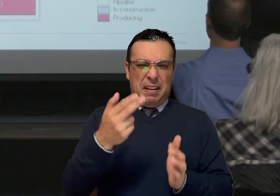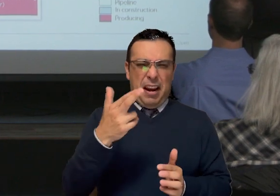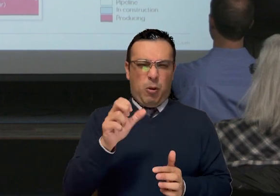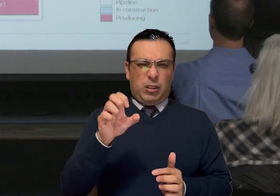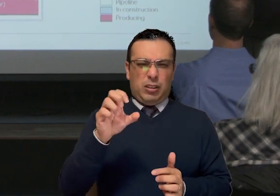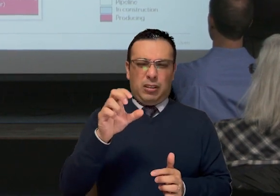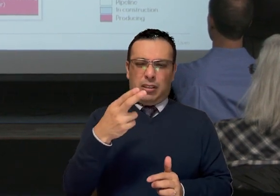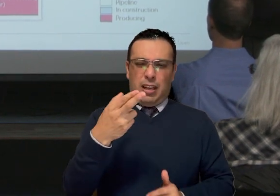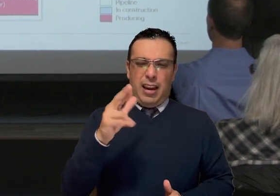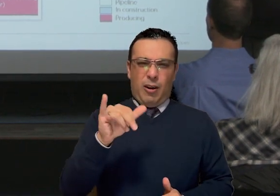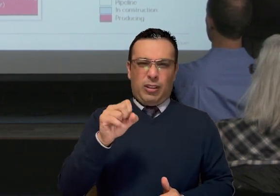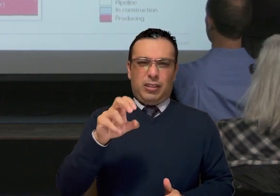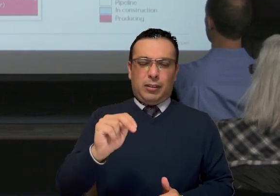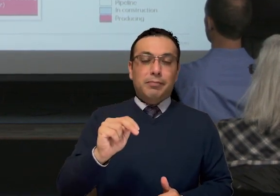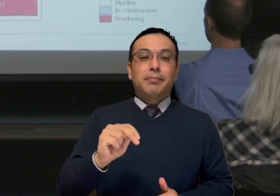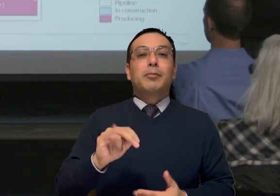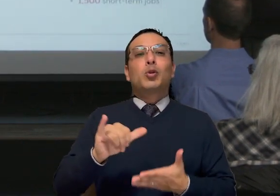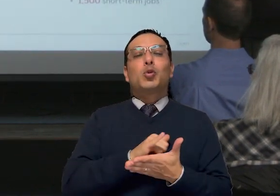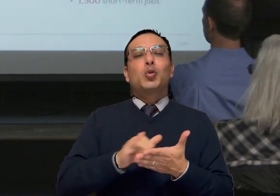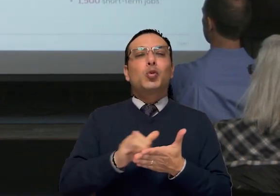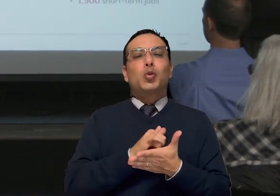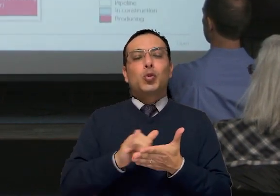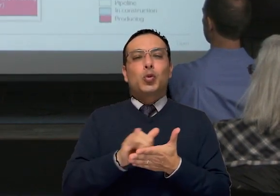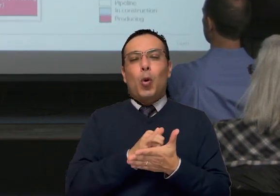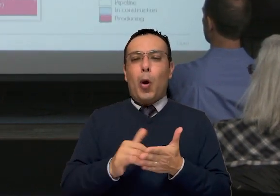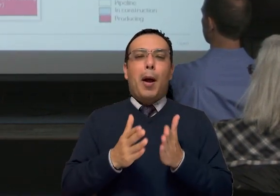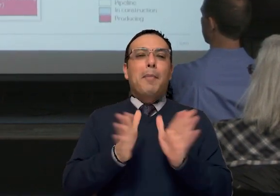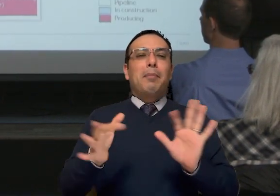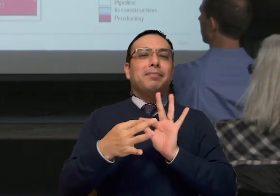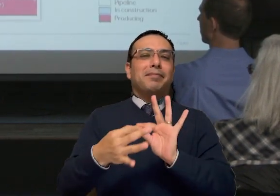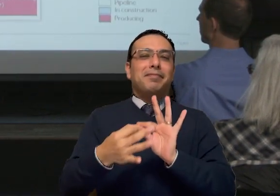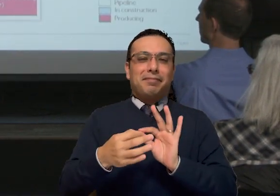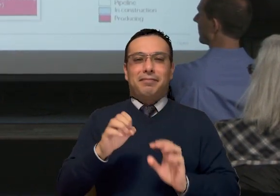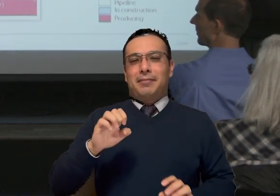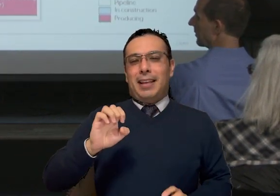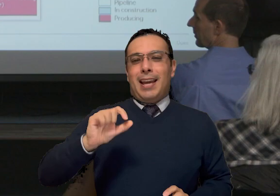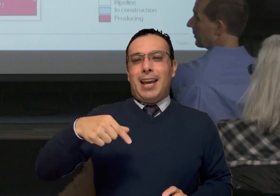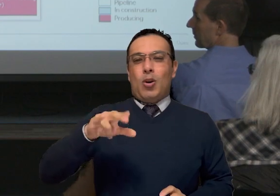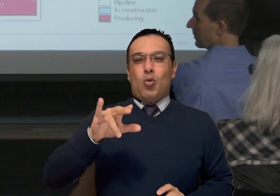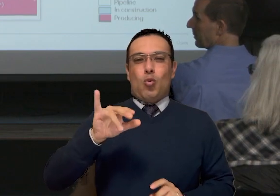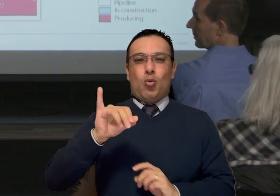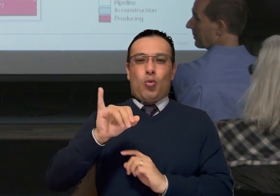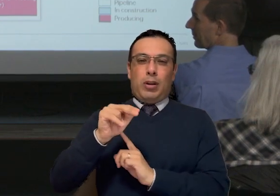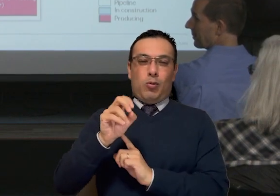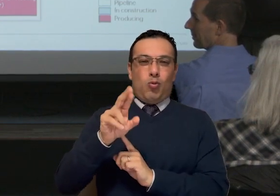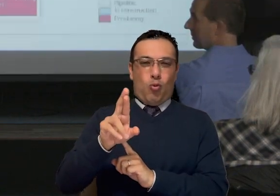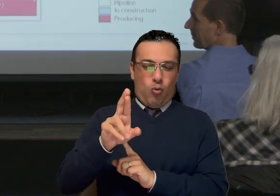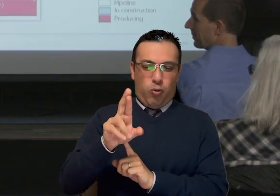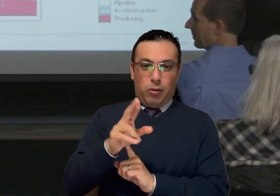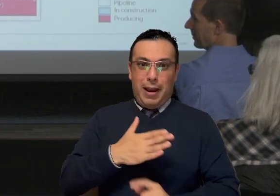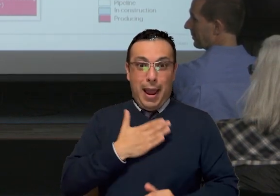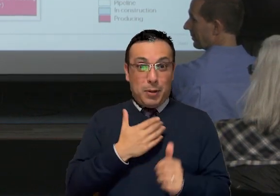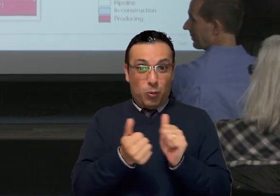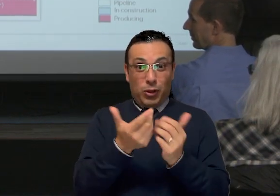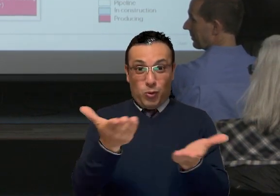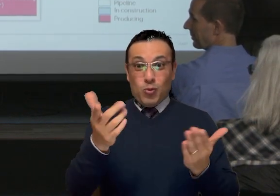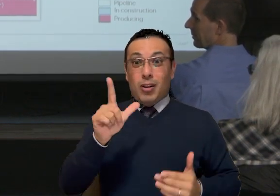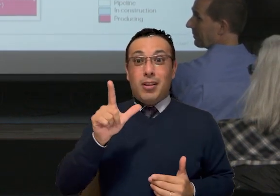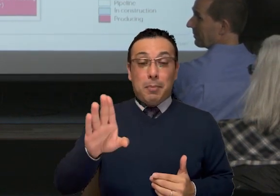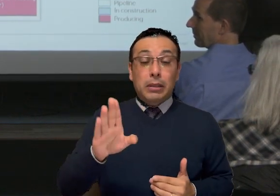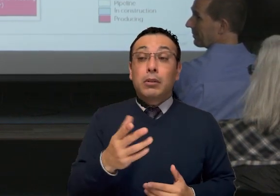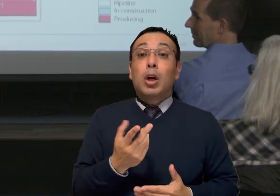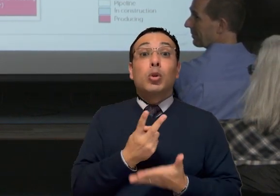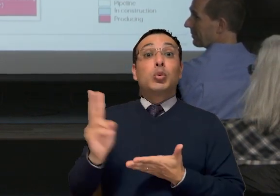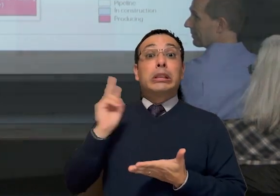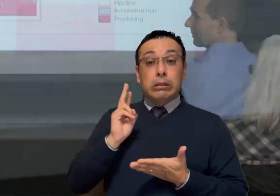York Director of Public Affairs for Equinor. It's good to be back with the Long Beach community tonight. So we were with the Long Beach Chamber of Commerce